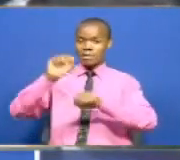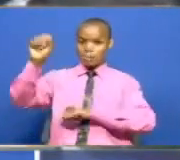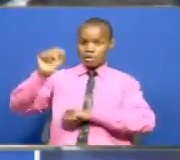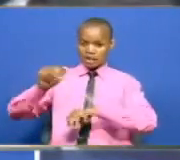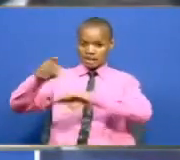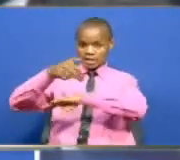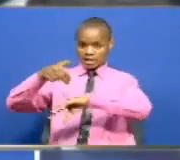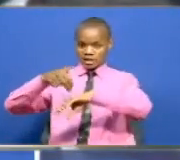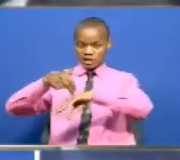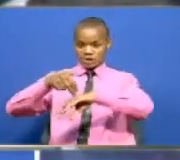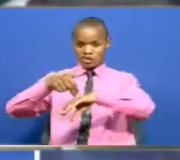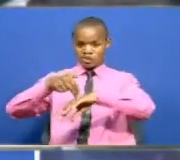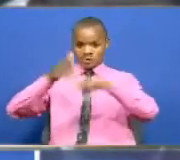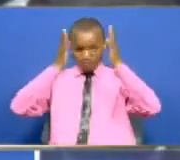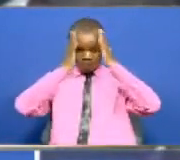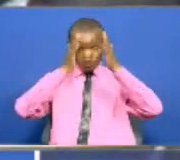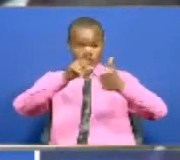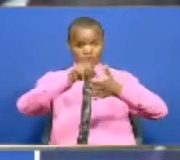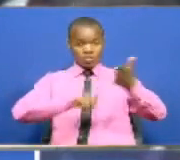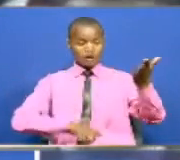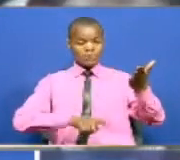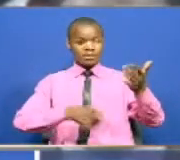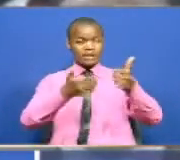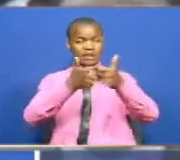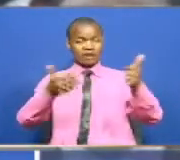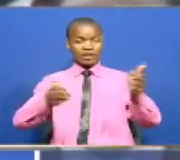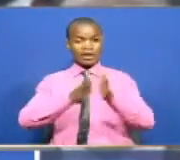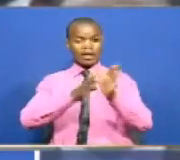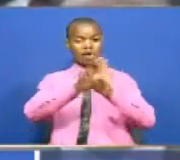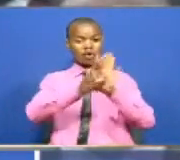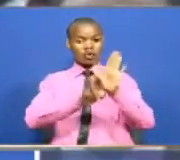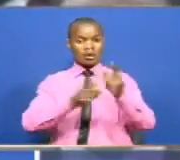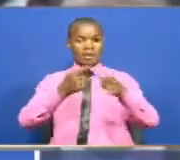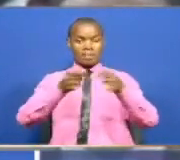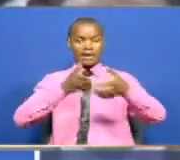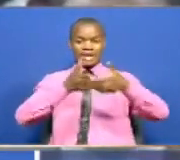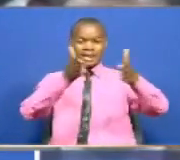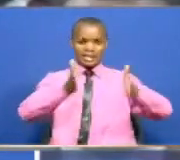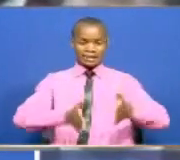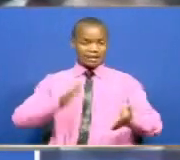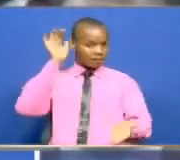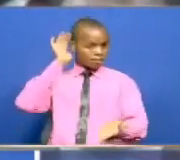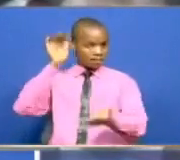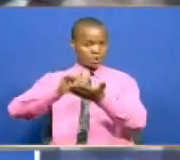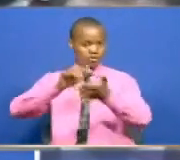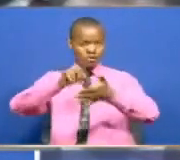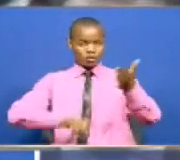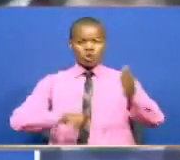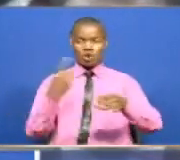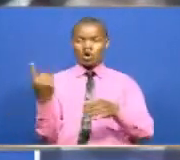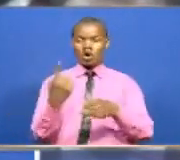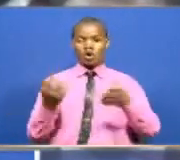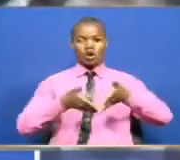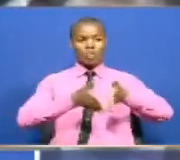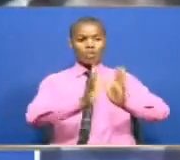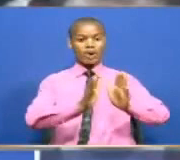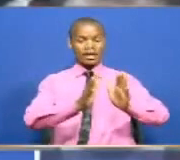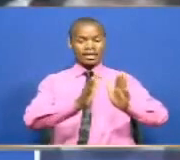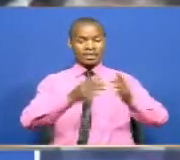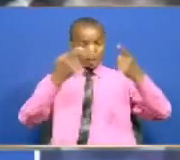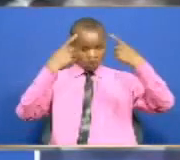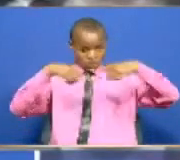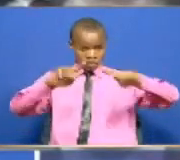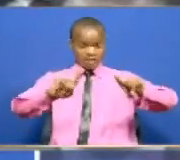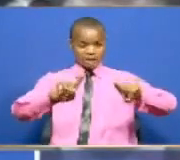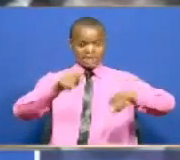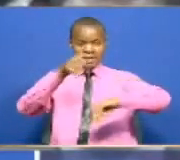is based on divide and rule. Politicians somehow believe that the only way to succeed is to divide us into